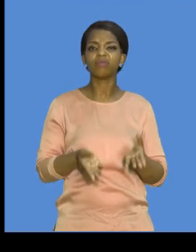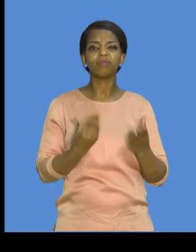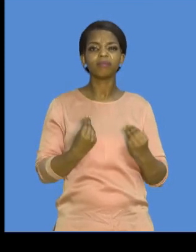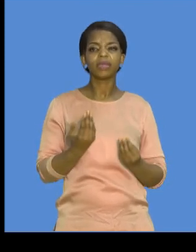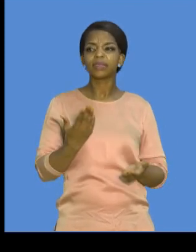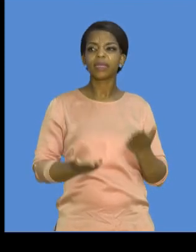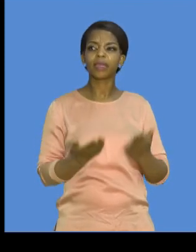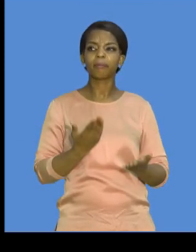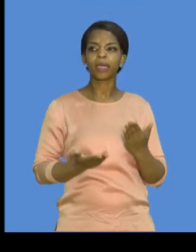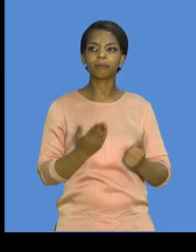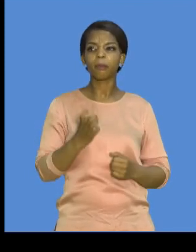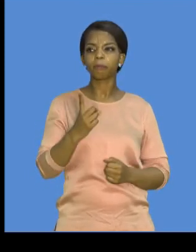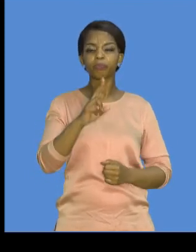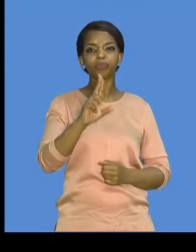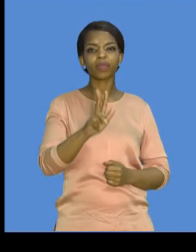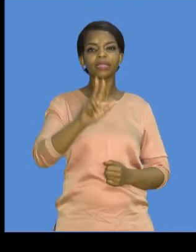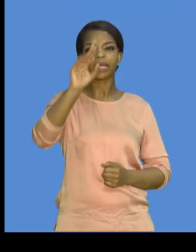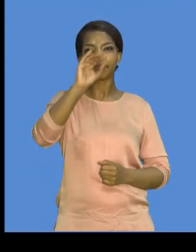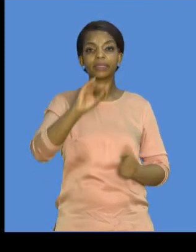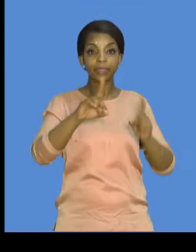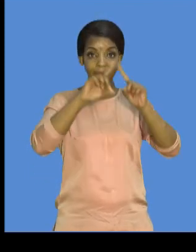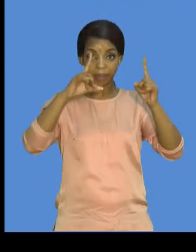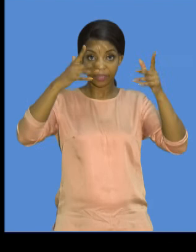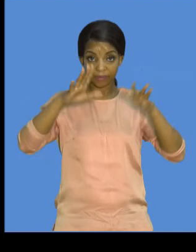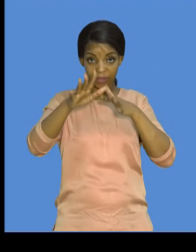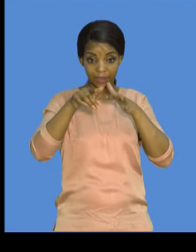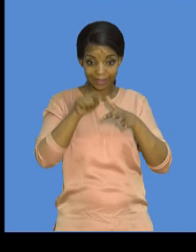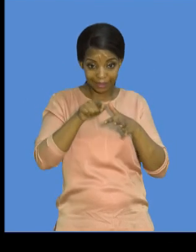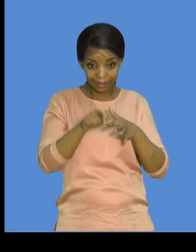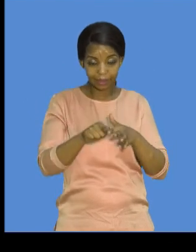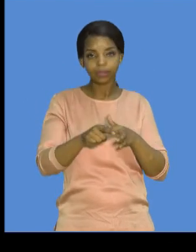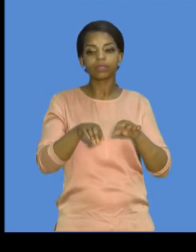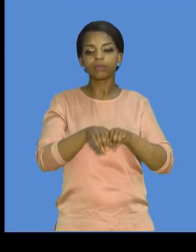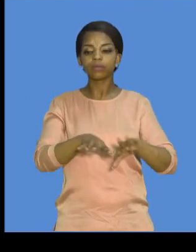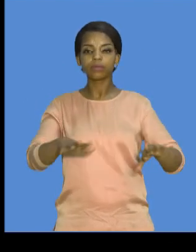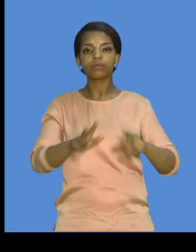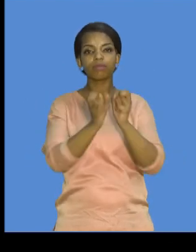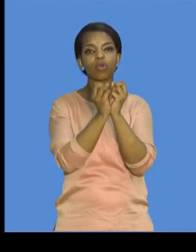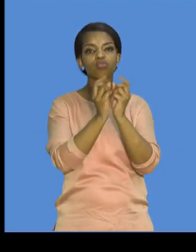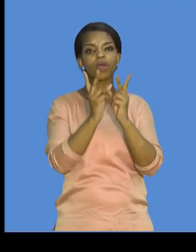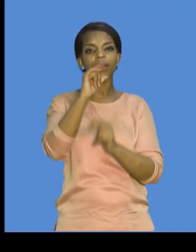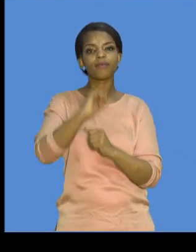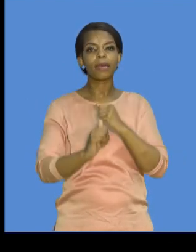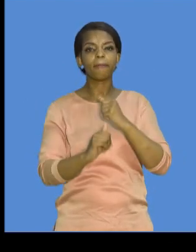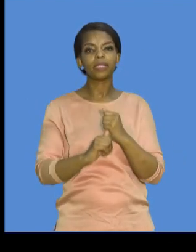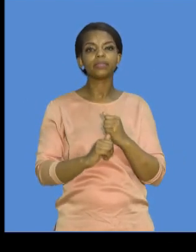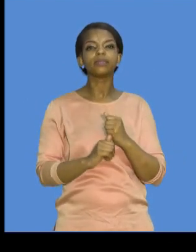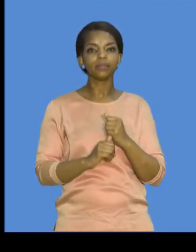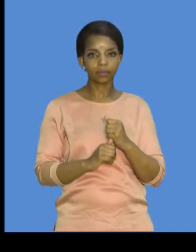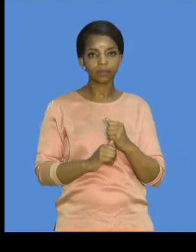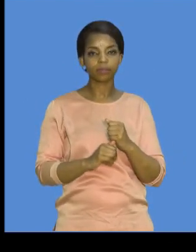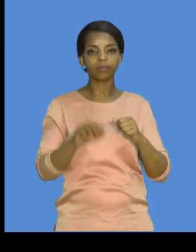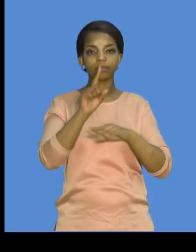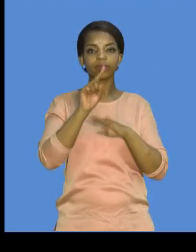will need to split that into 12 months by dividing it by 12. Hence, that's what